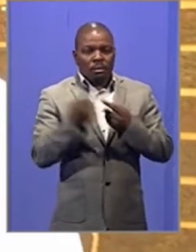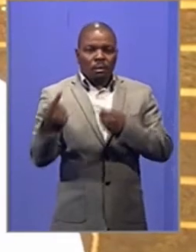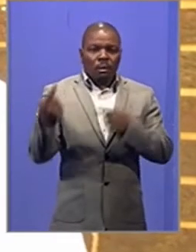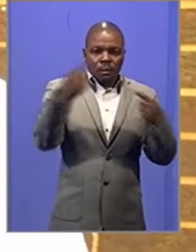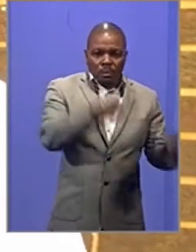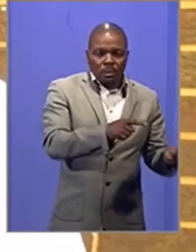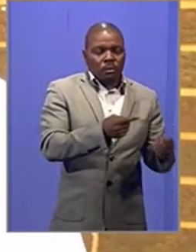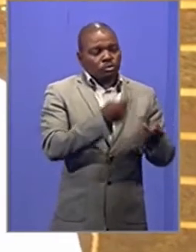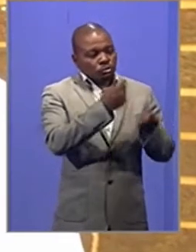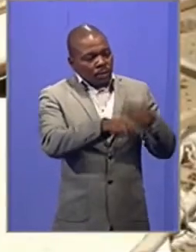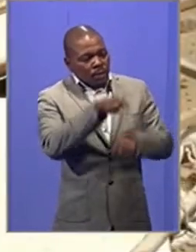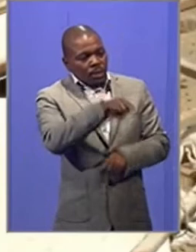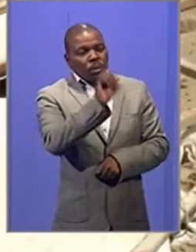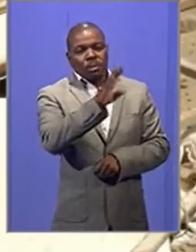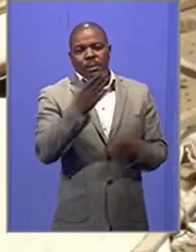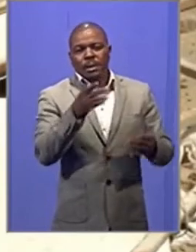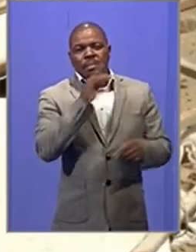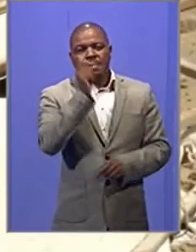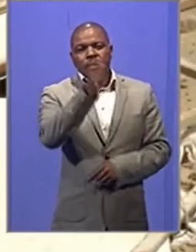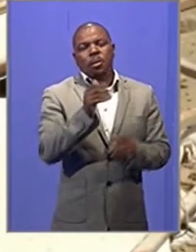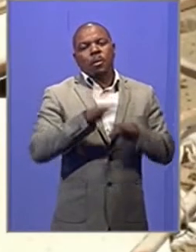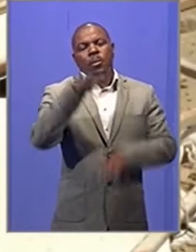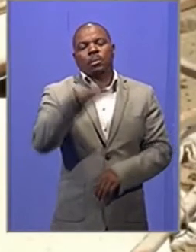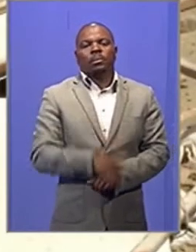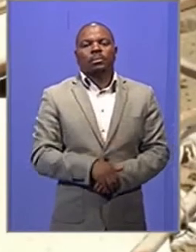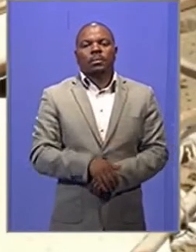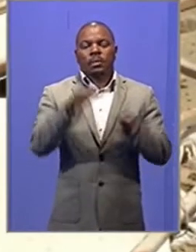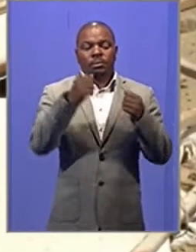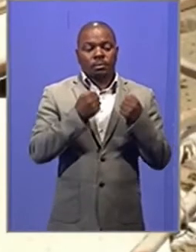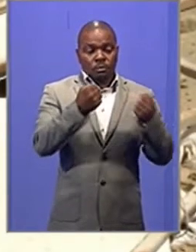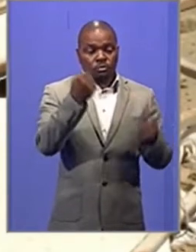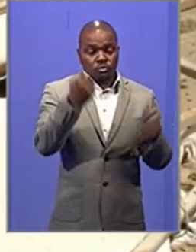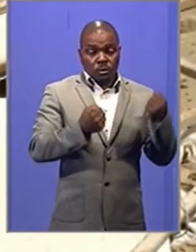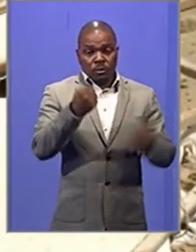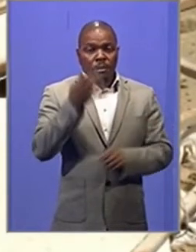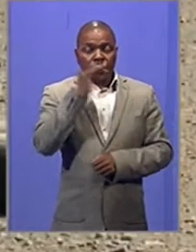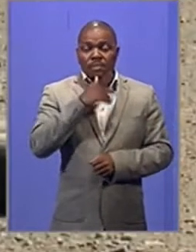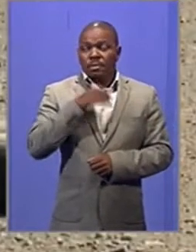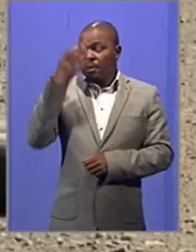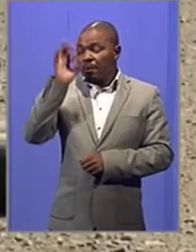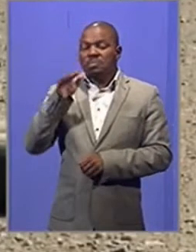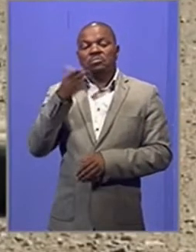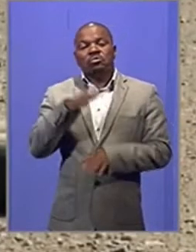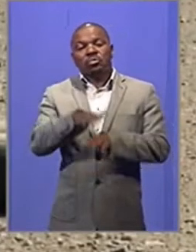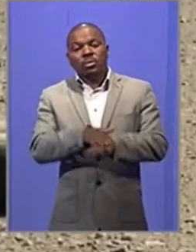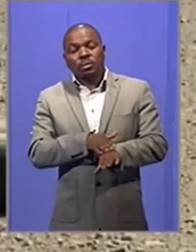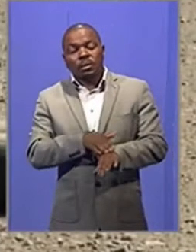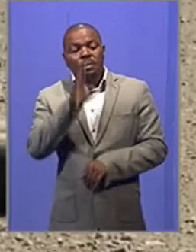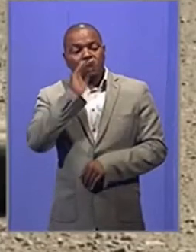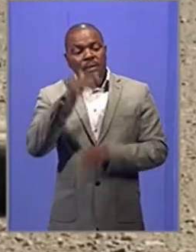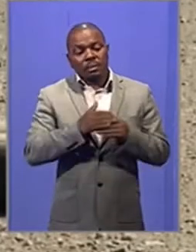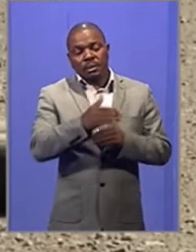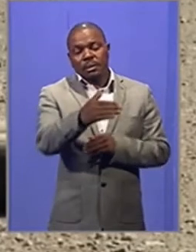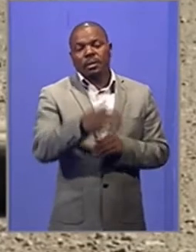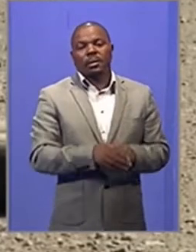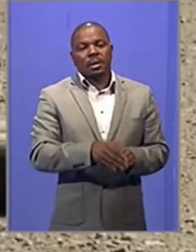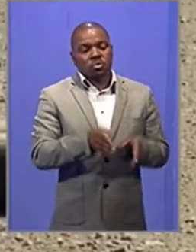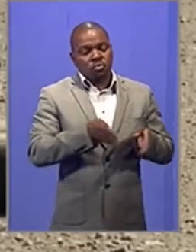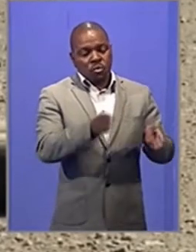tlisa mmarakeng wa rona wa Bloemfontein. Bakganni ba re ha mmuso o ka tswela pele ho hulanya maoto ho keke ha hlola ho eba